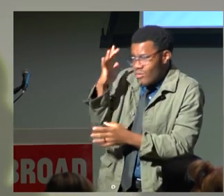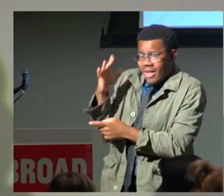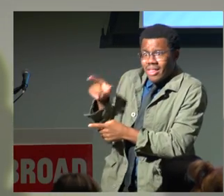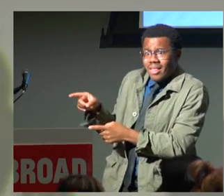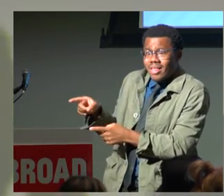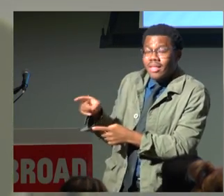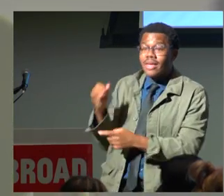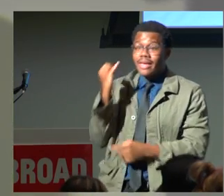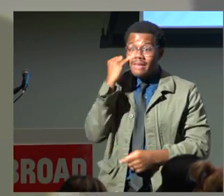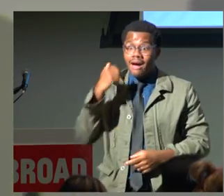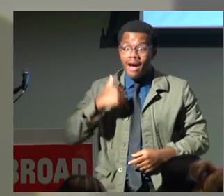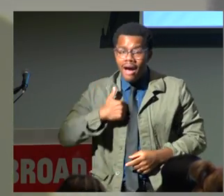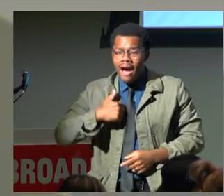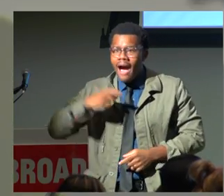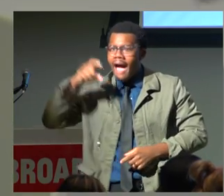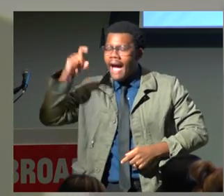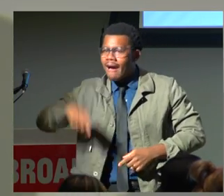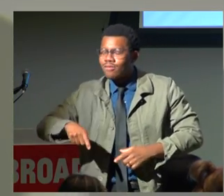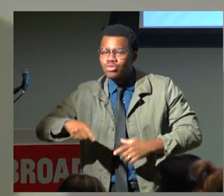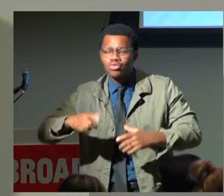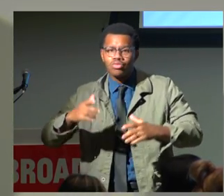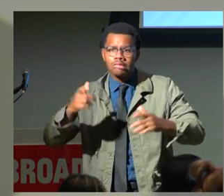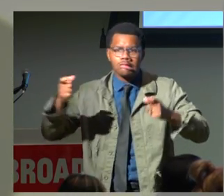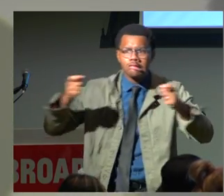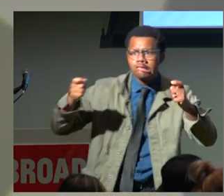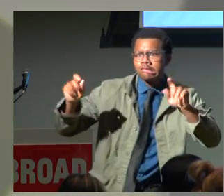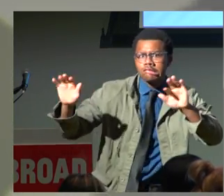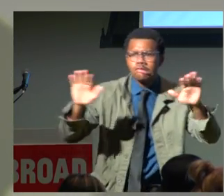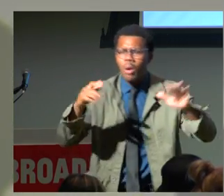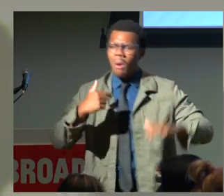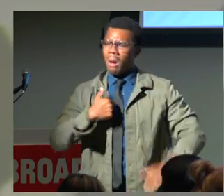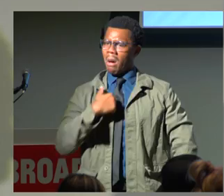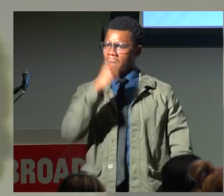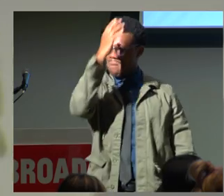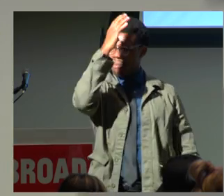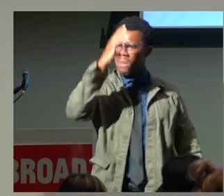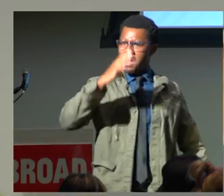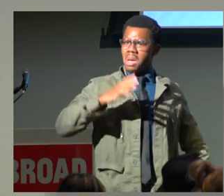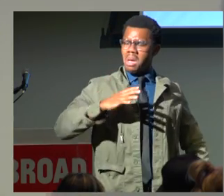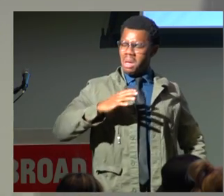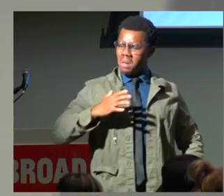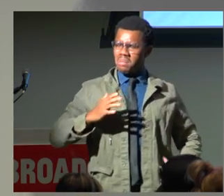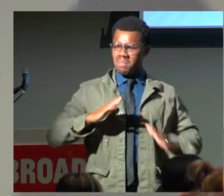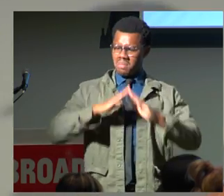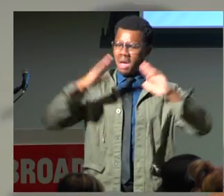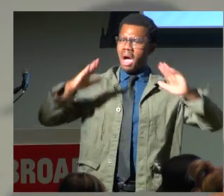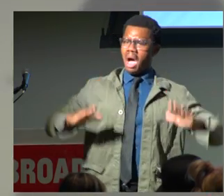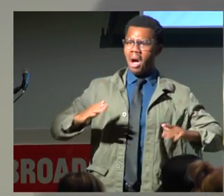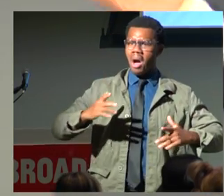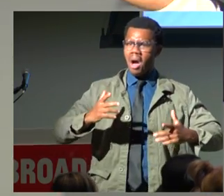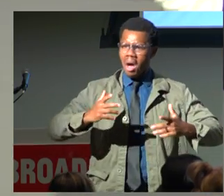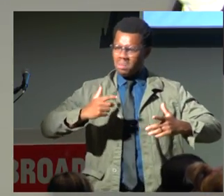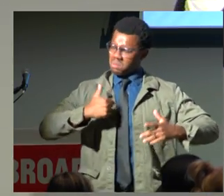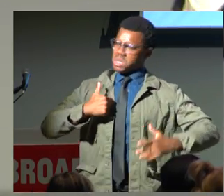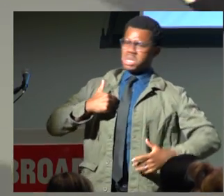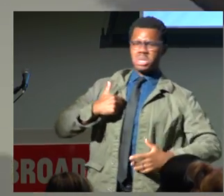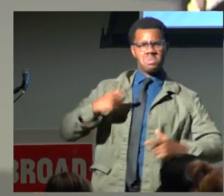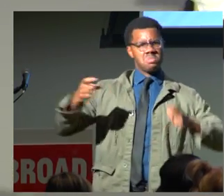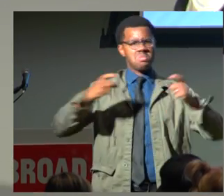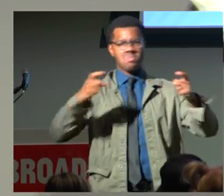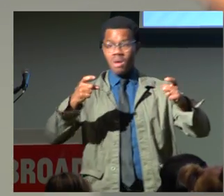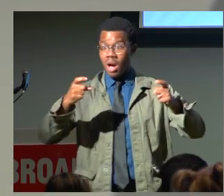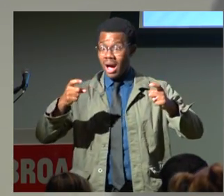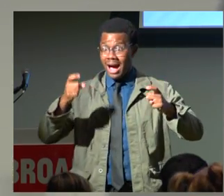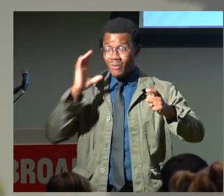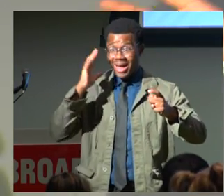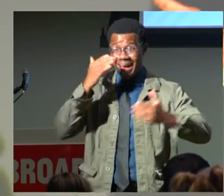up to me, because I'll decide to be the man of the house and I should be running the money, we would be broke. It's just a